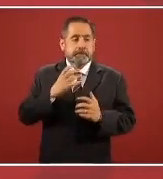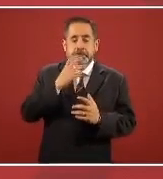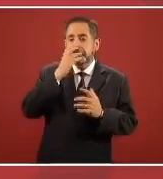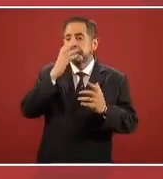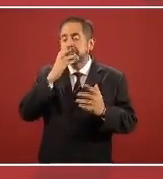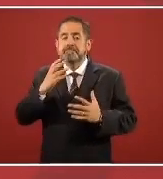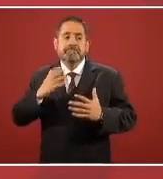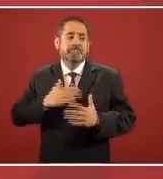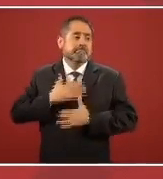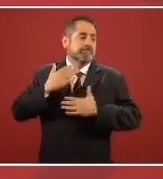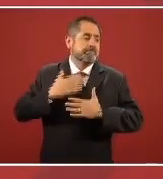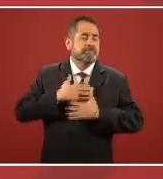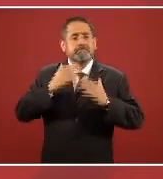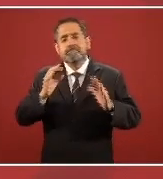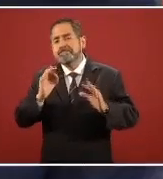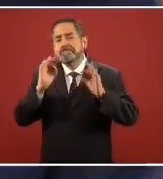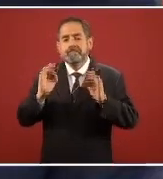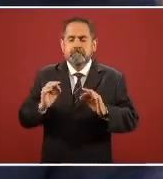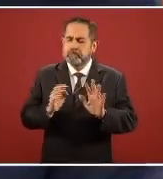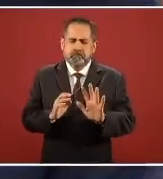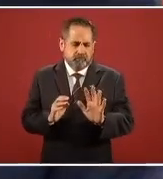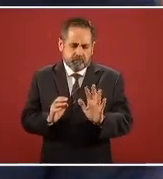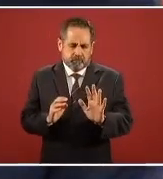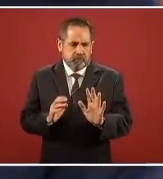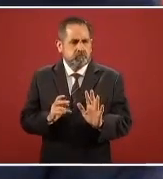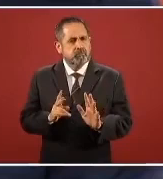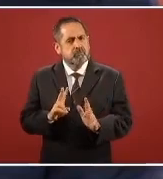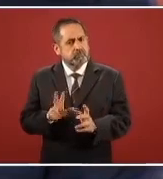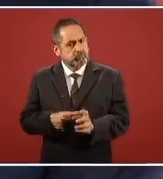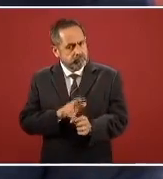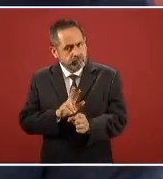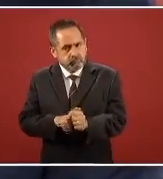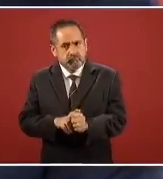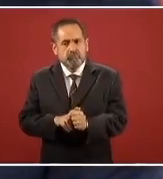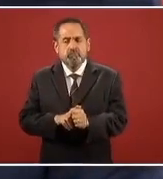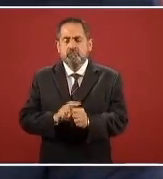las campanas. It's not that I'm just trying to ring my own bells. Pero